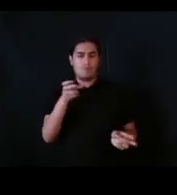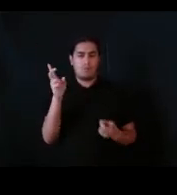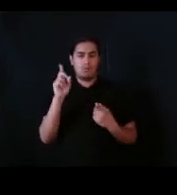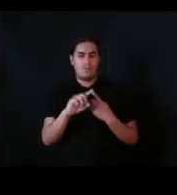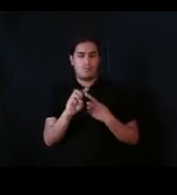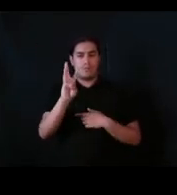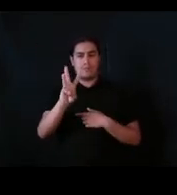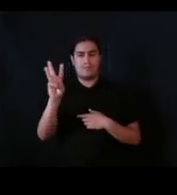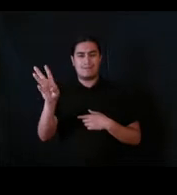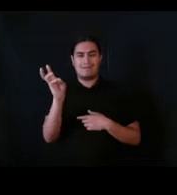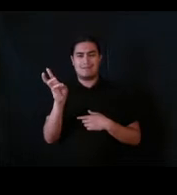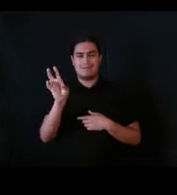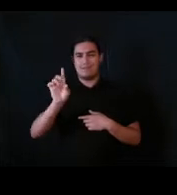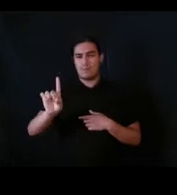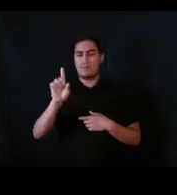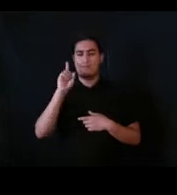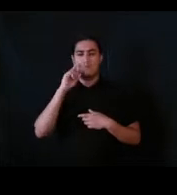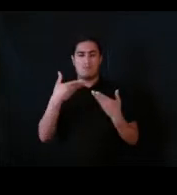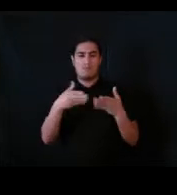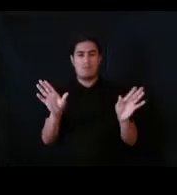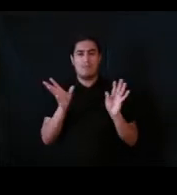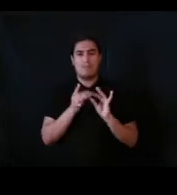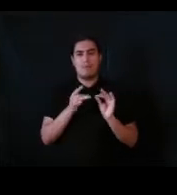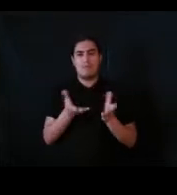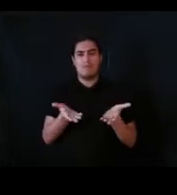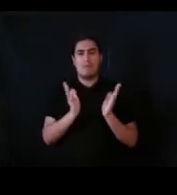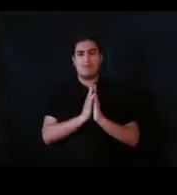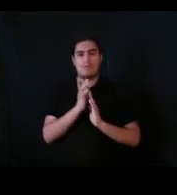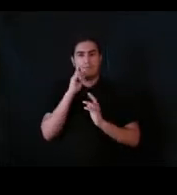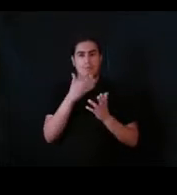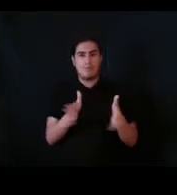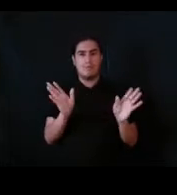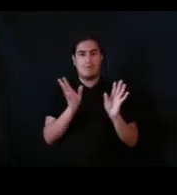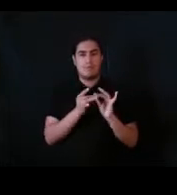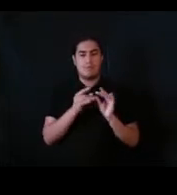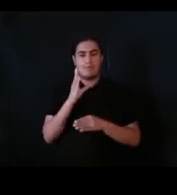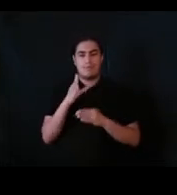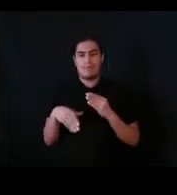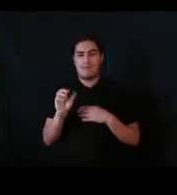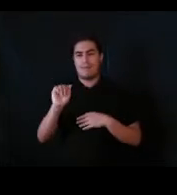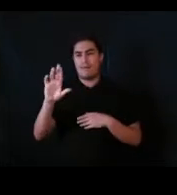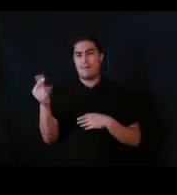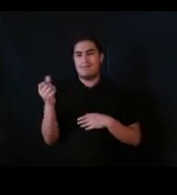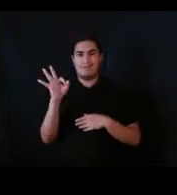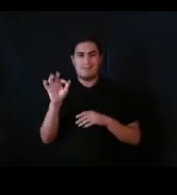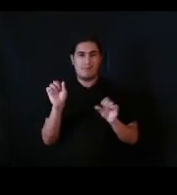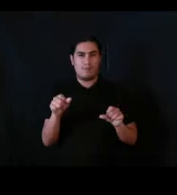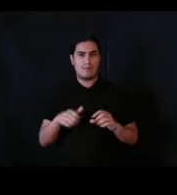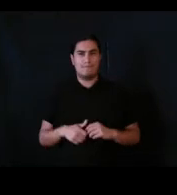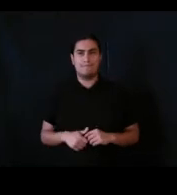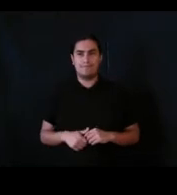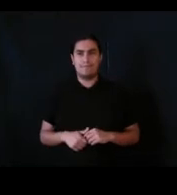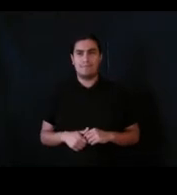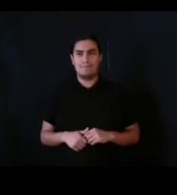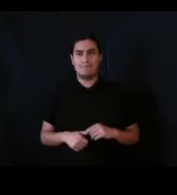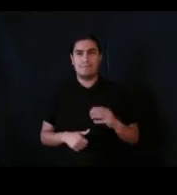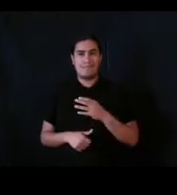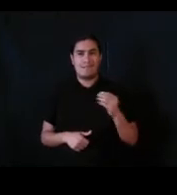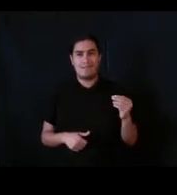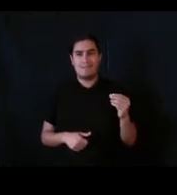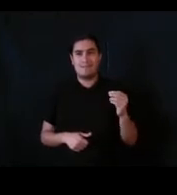website for public comment and we're asking for public comment by the end of august if possible and then